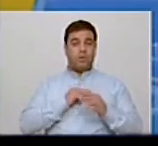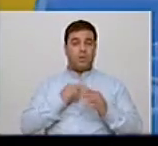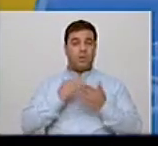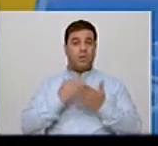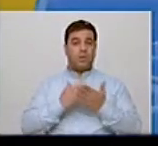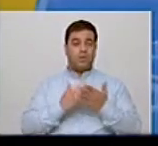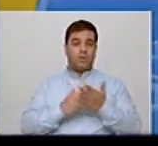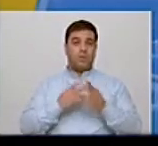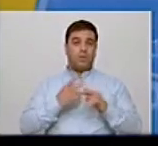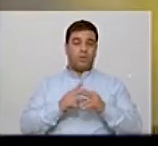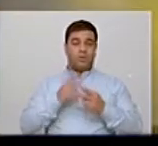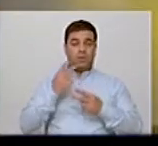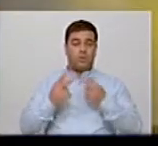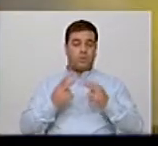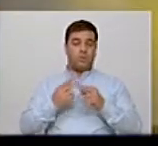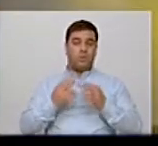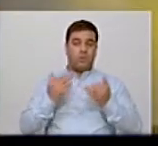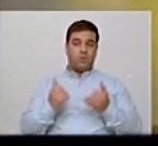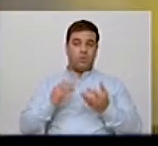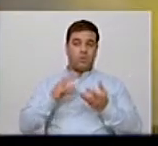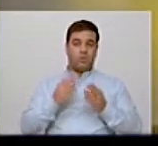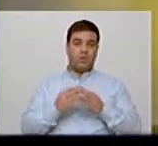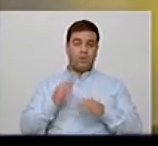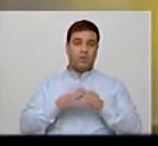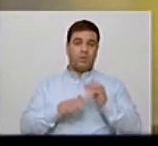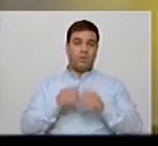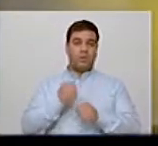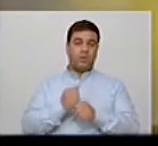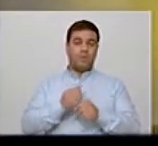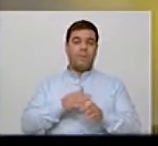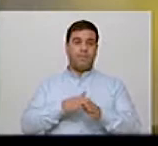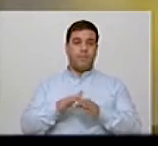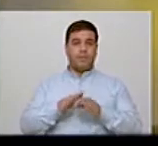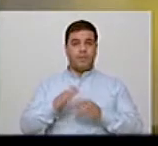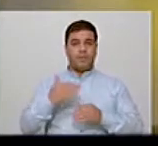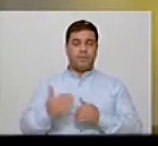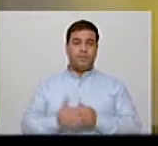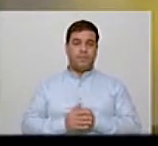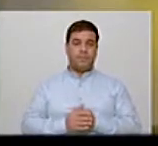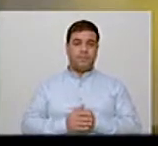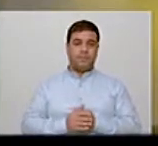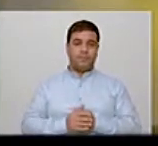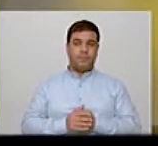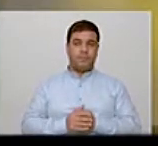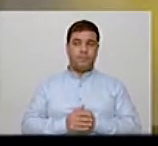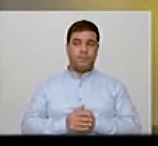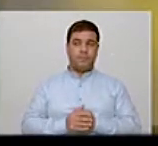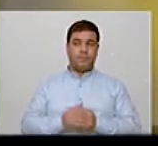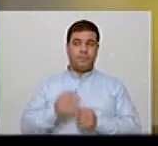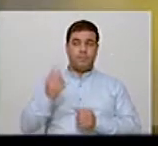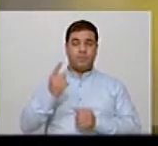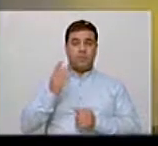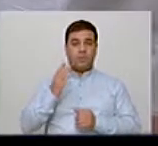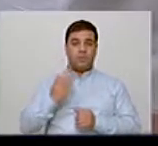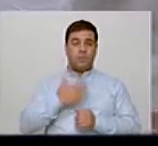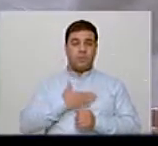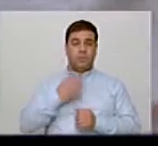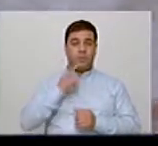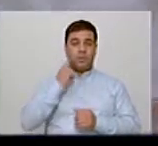tartibimizni tartibiga qarab keling quyidagi tajribani amalga oshiramiz. Birinchi bo'lib biz